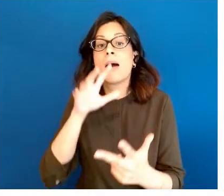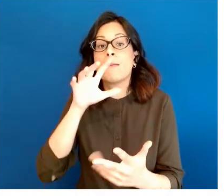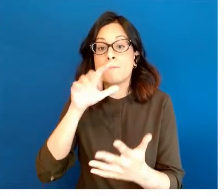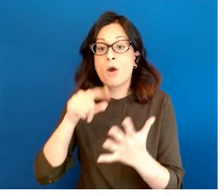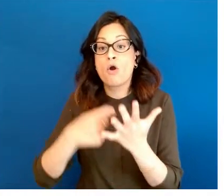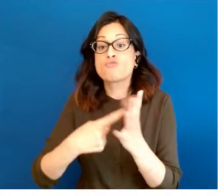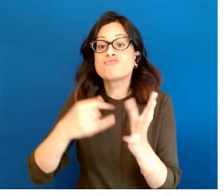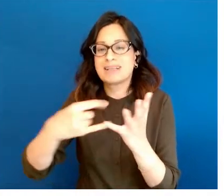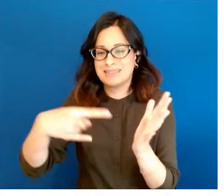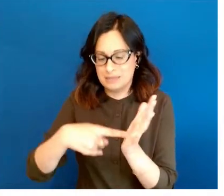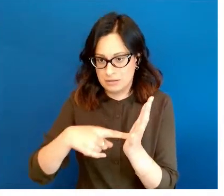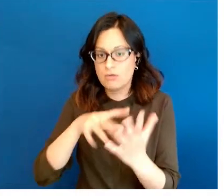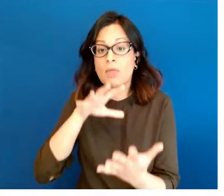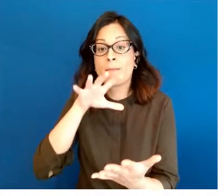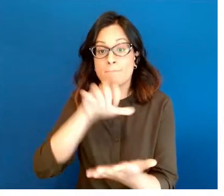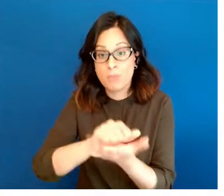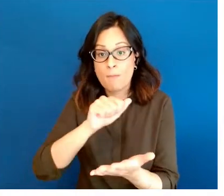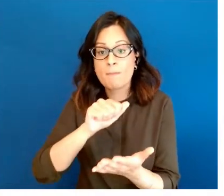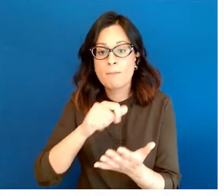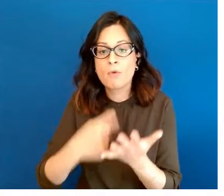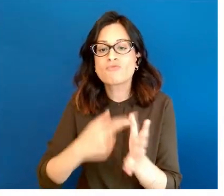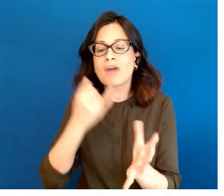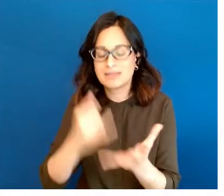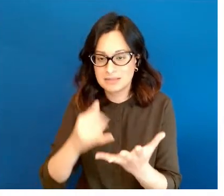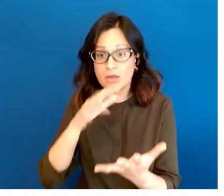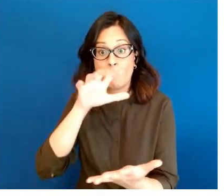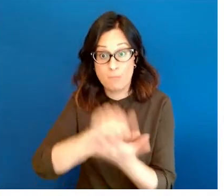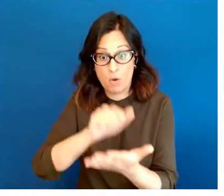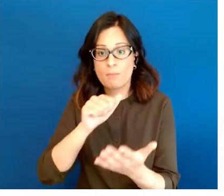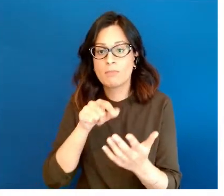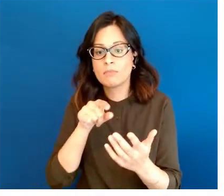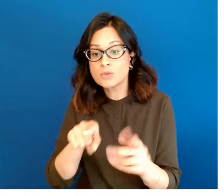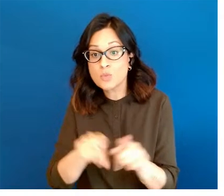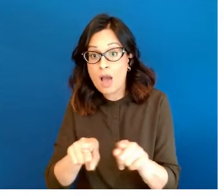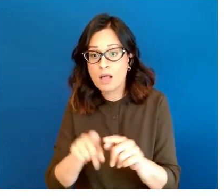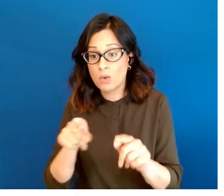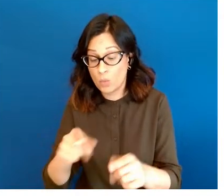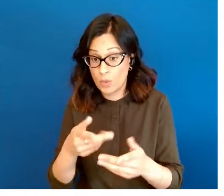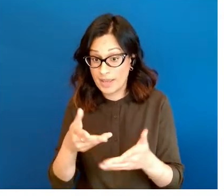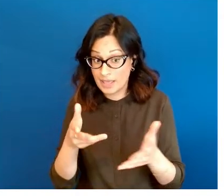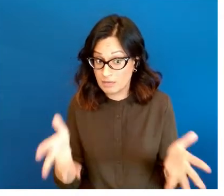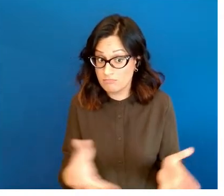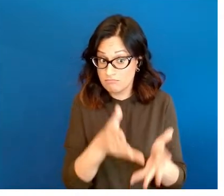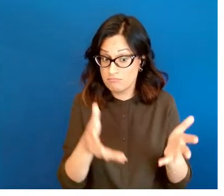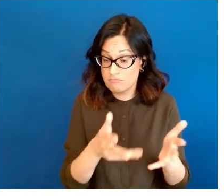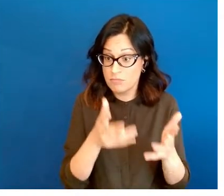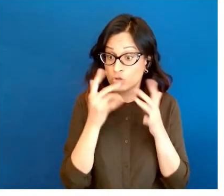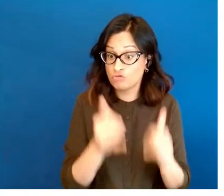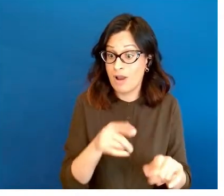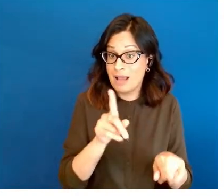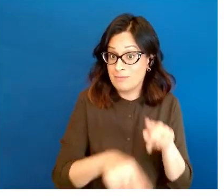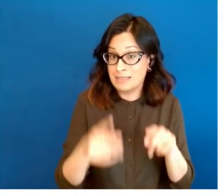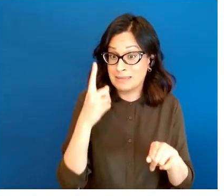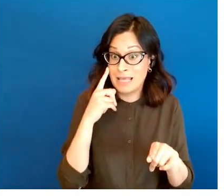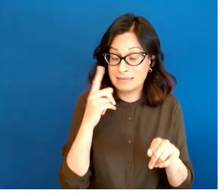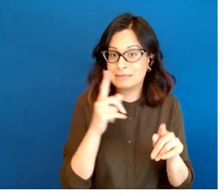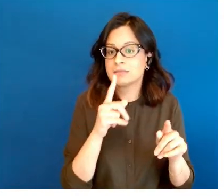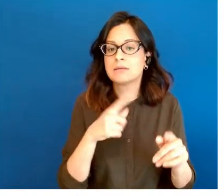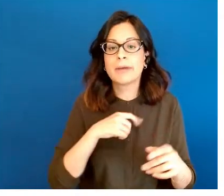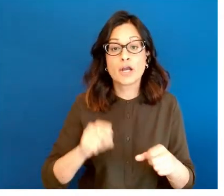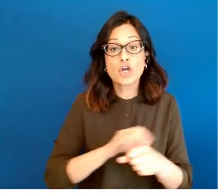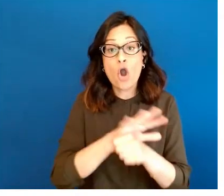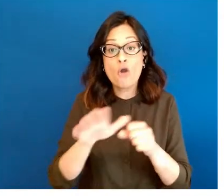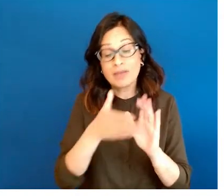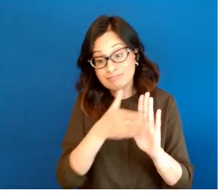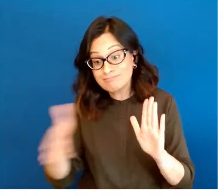as much as possible and encourage you guys to do testing in primary care where possible. And with COVID, we have not been doing face-to-face